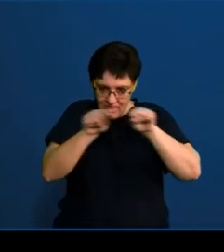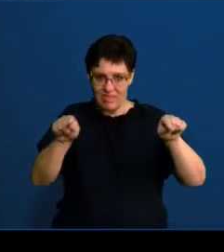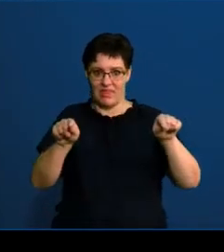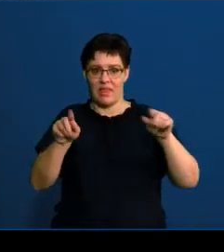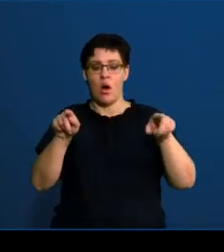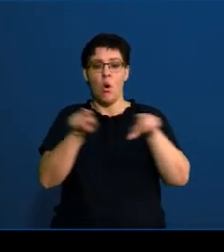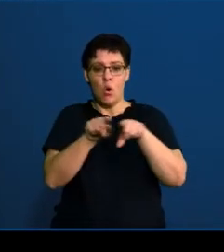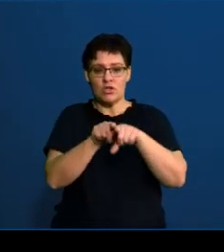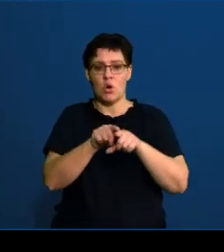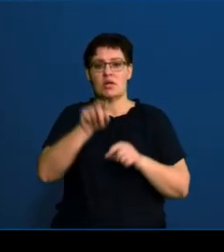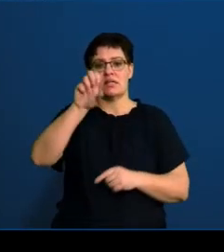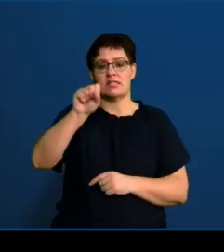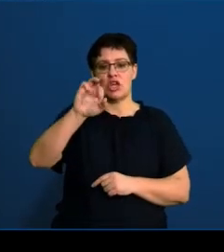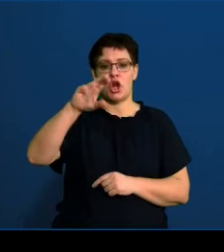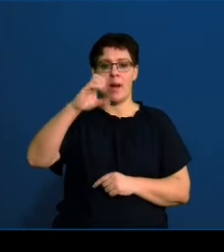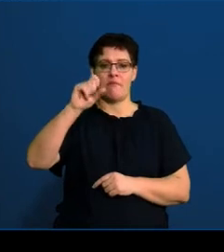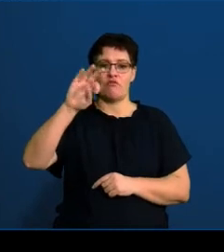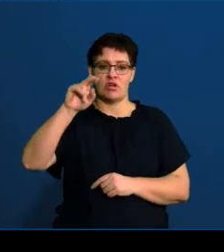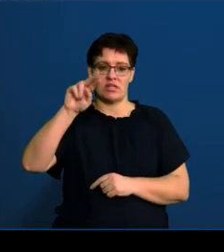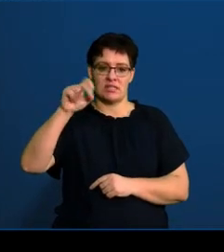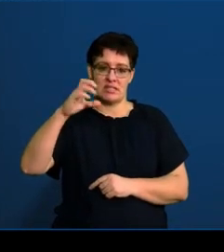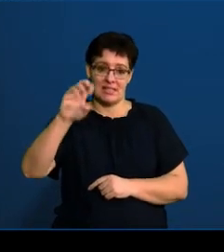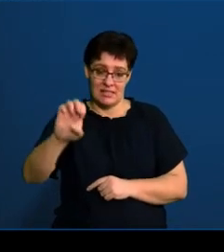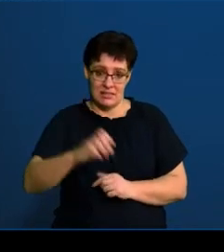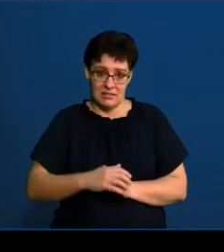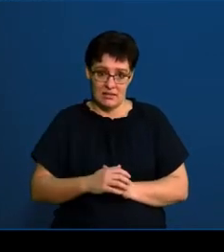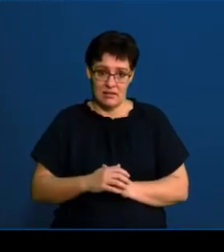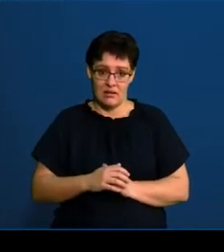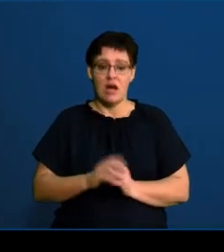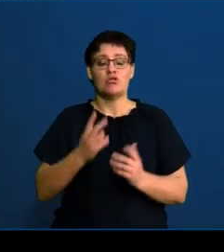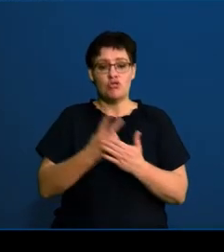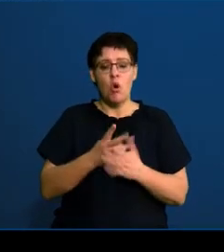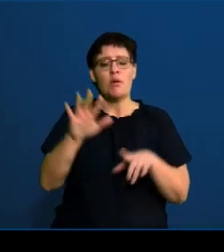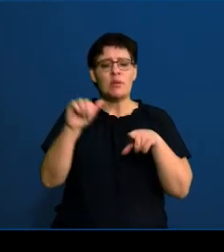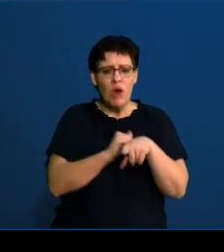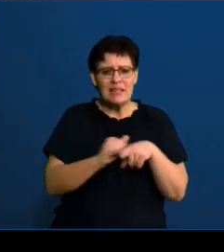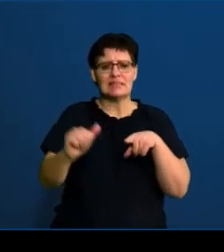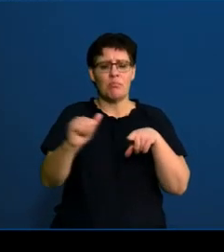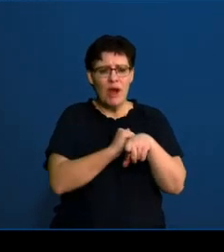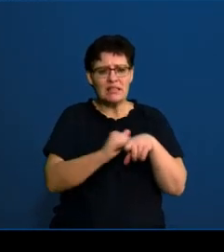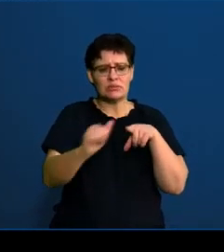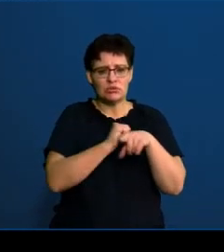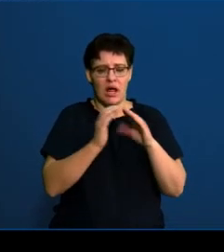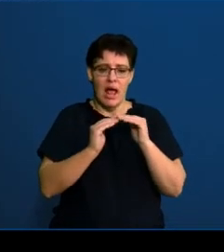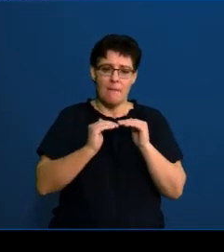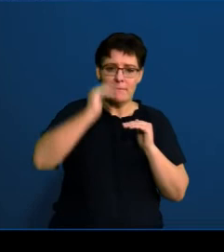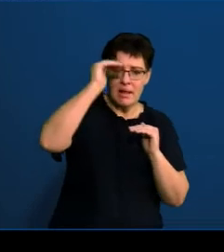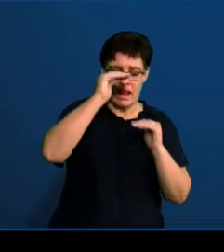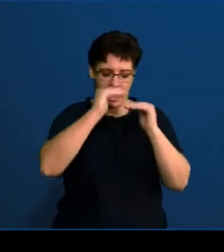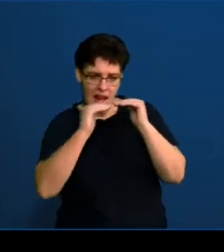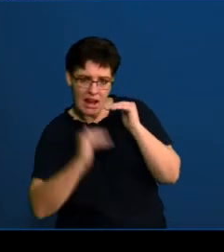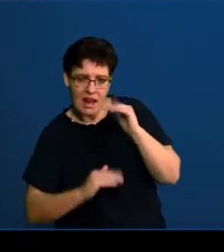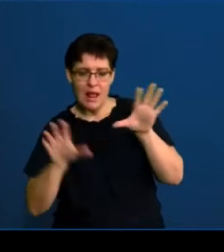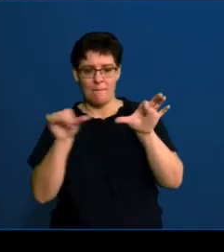called the circumference. And finally, practice working with increasing or decreasing measurements using